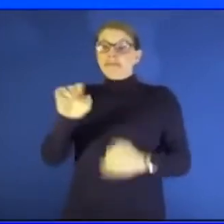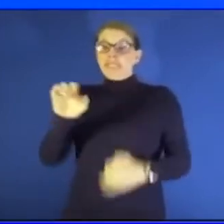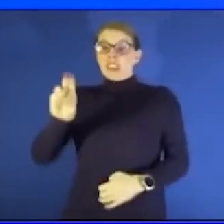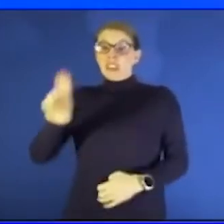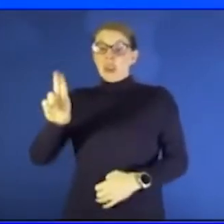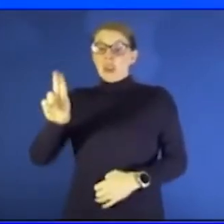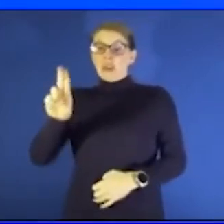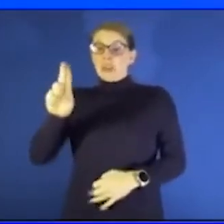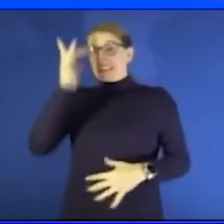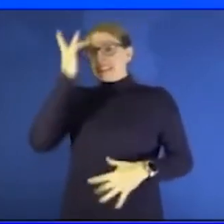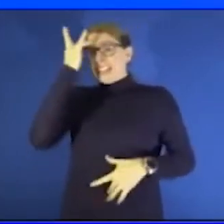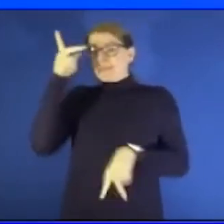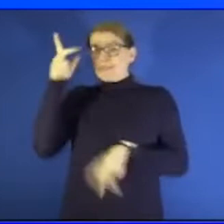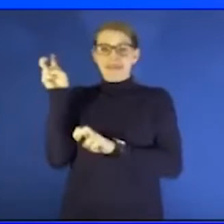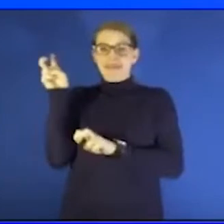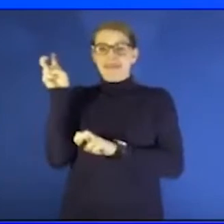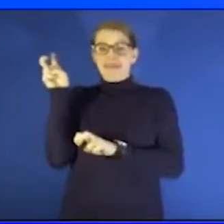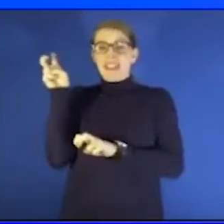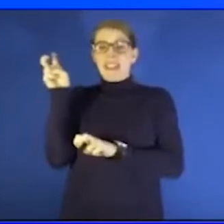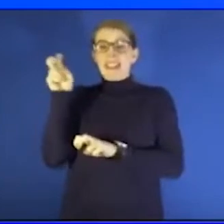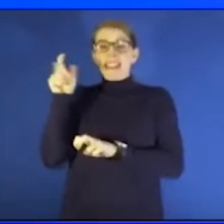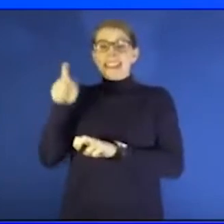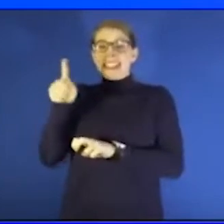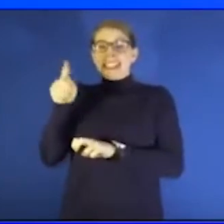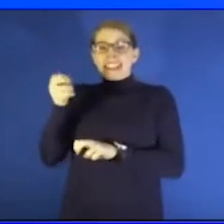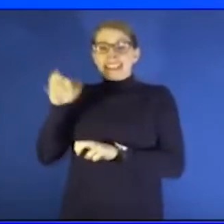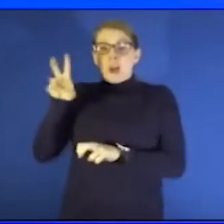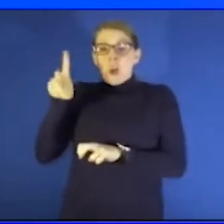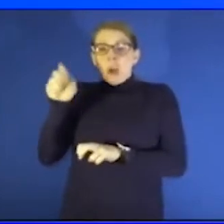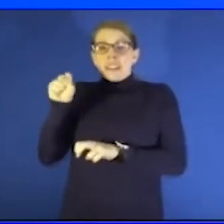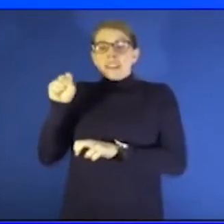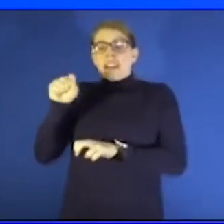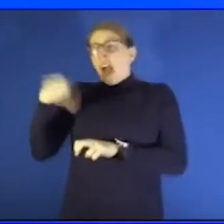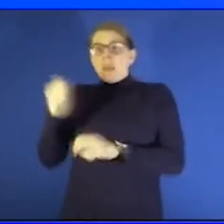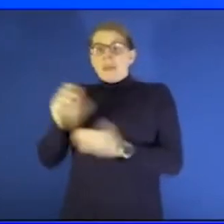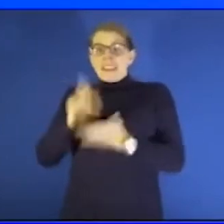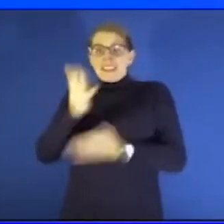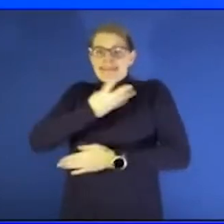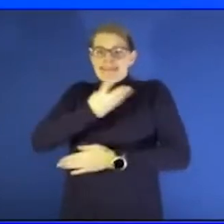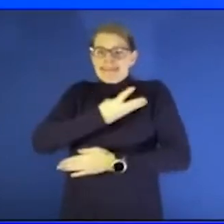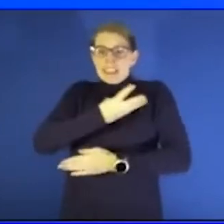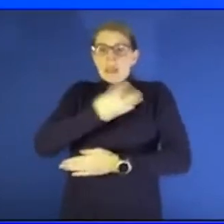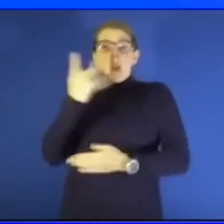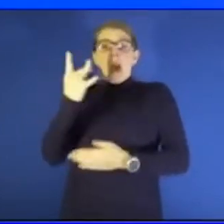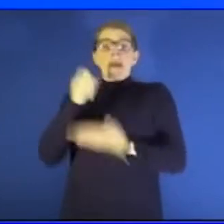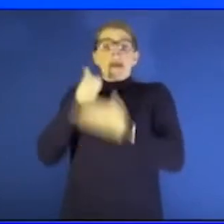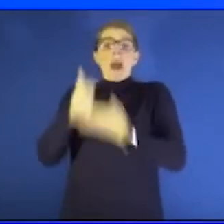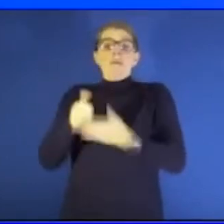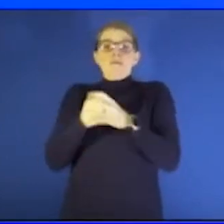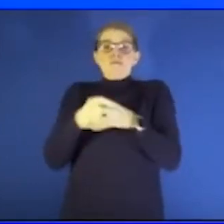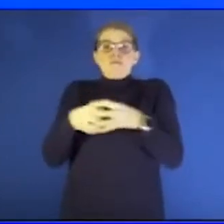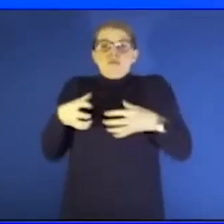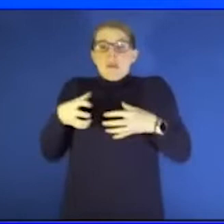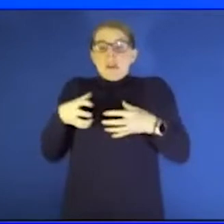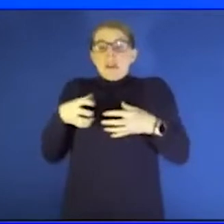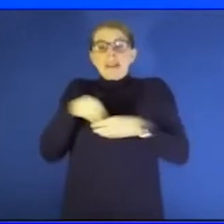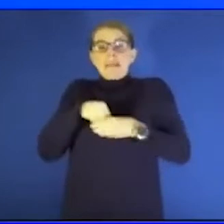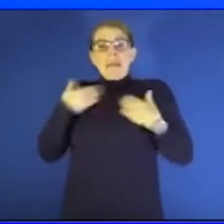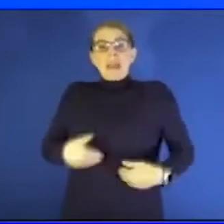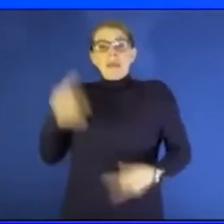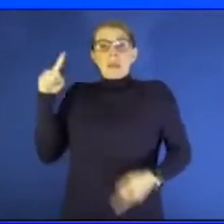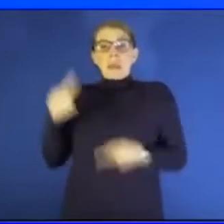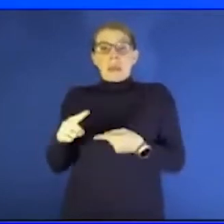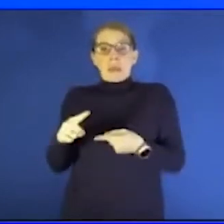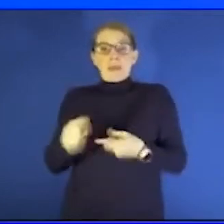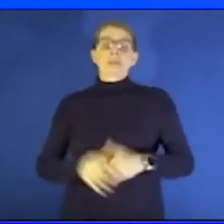and need really high doses of steroids and other medications to really decrease that inflammatory response. And